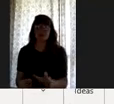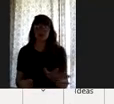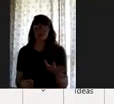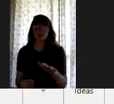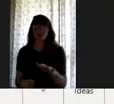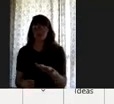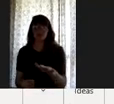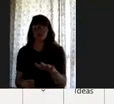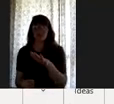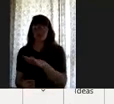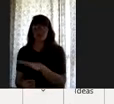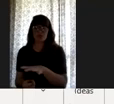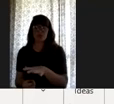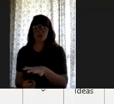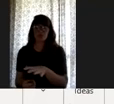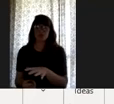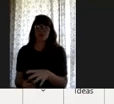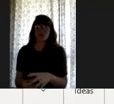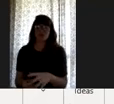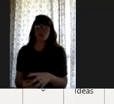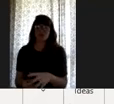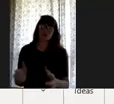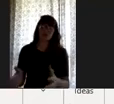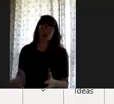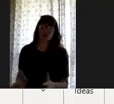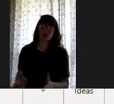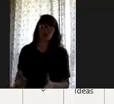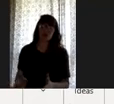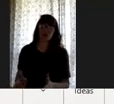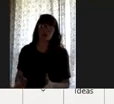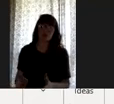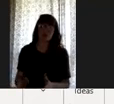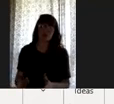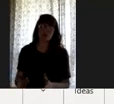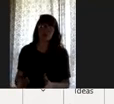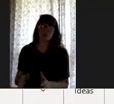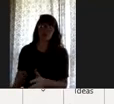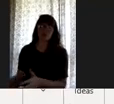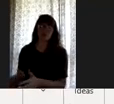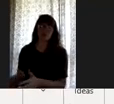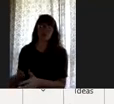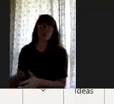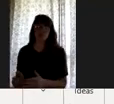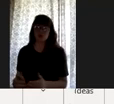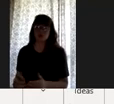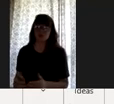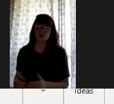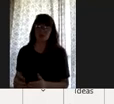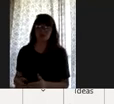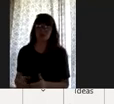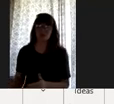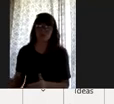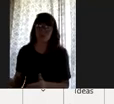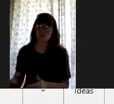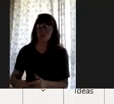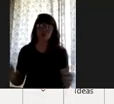That's going to be your righteous potential. So then with your ultimate category, it's going to be that you will be saved from the presence of sin. That's